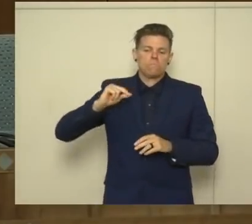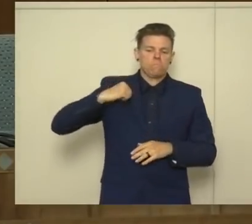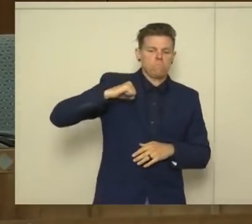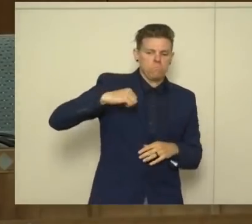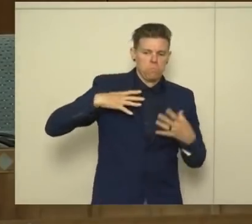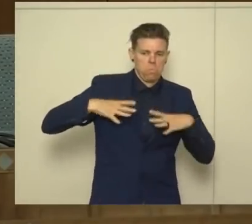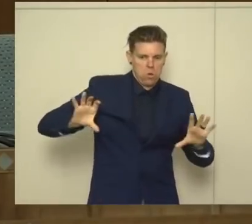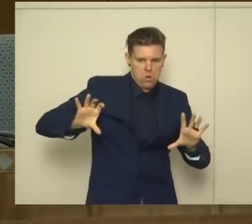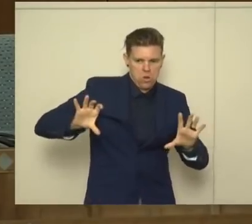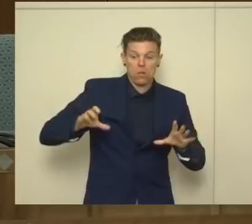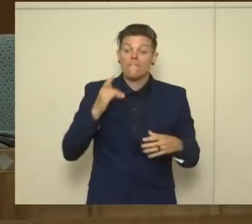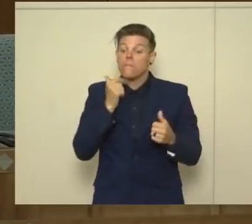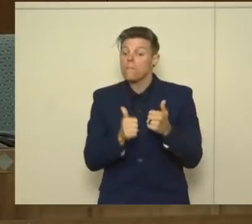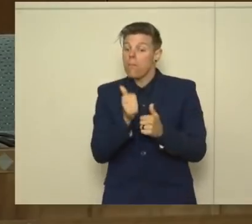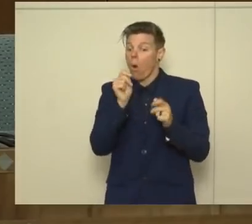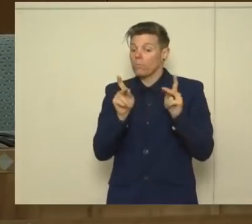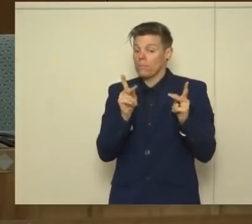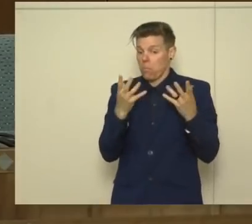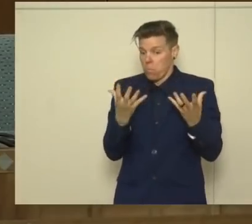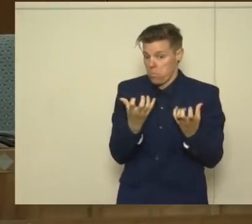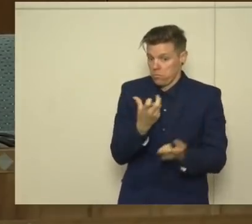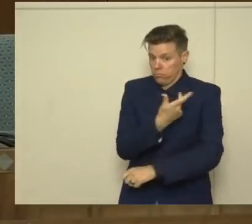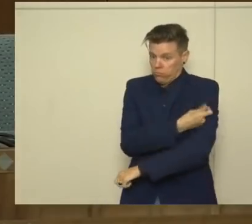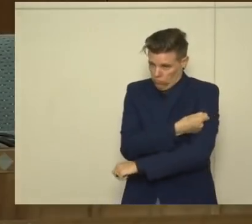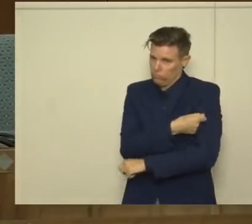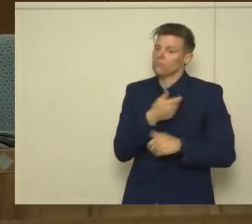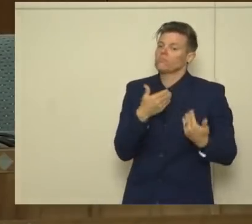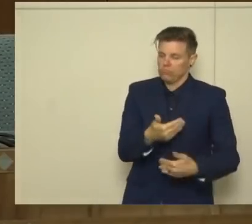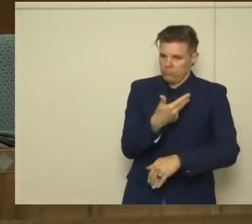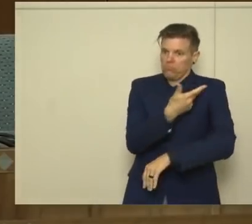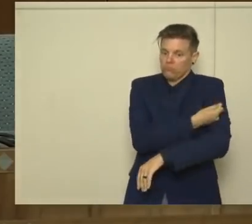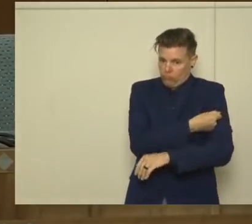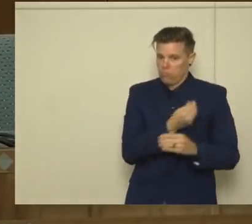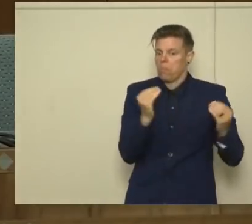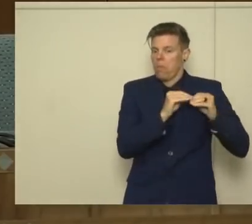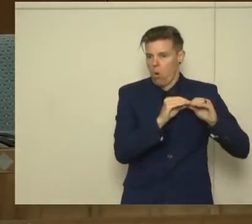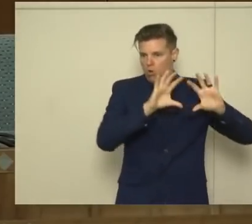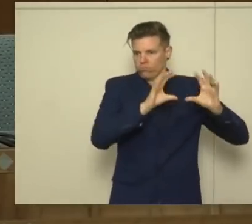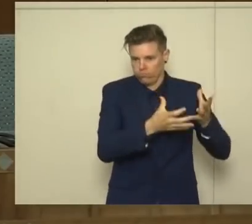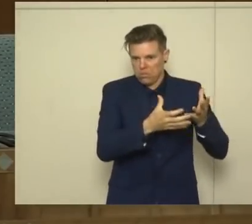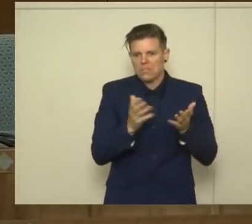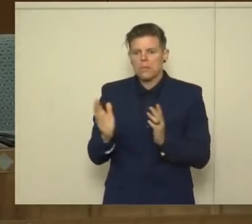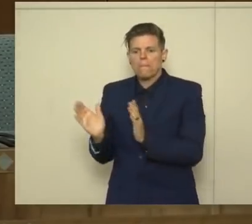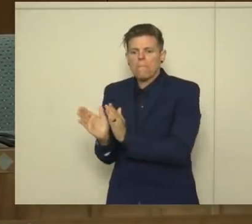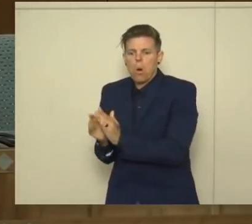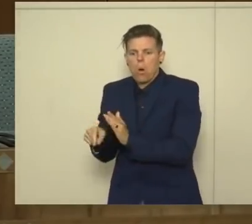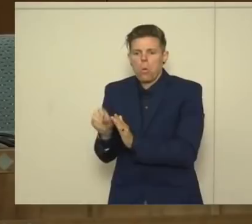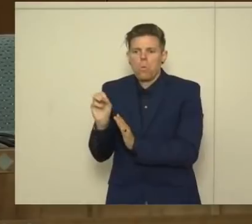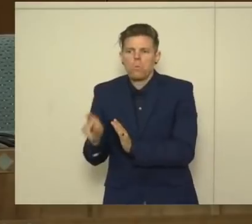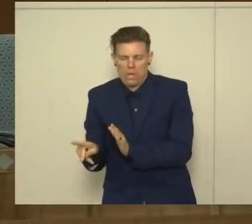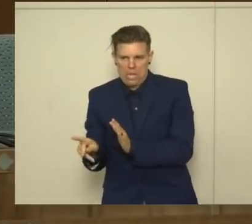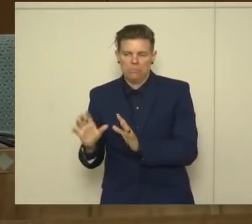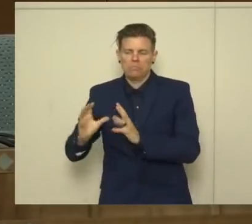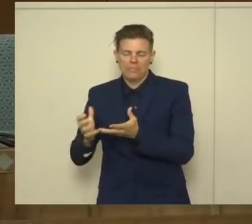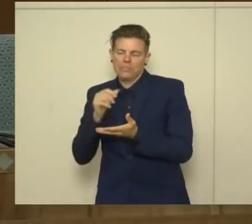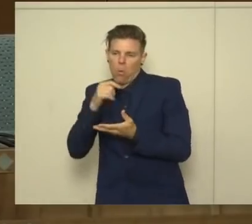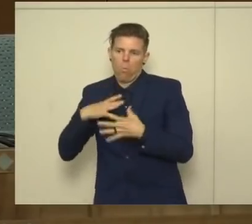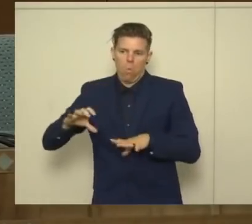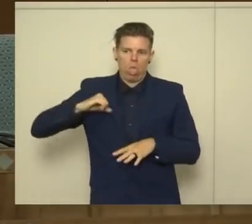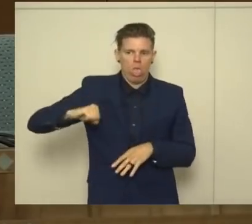out. And then lastly, and this is, if you're a fan of dystopian pandemic